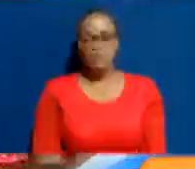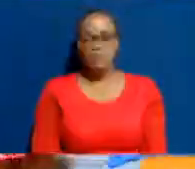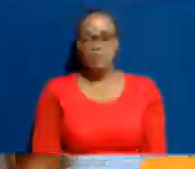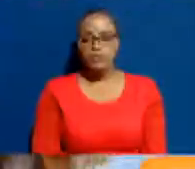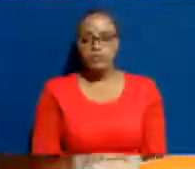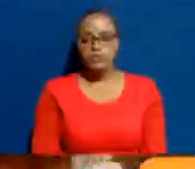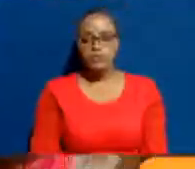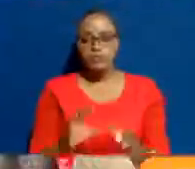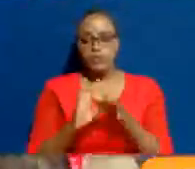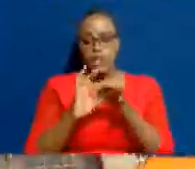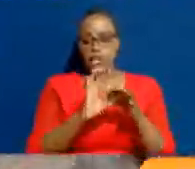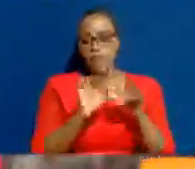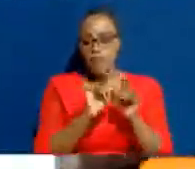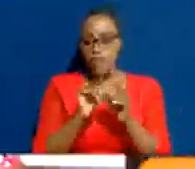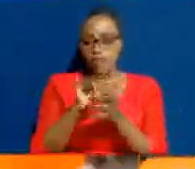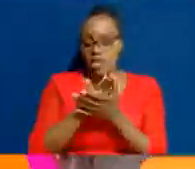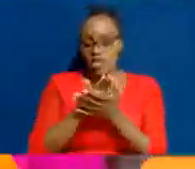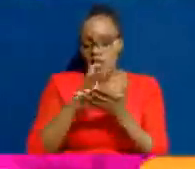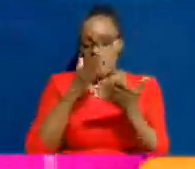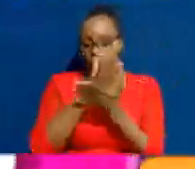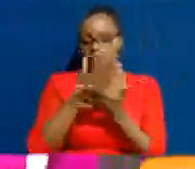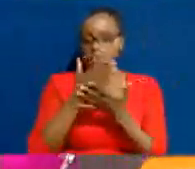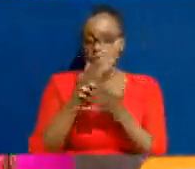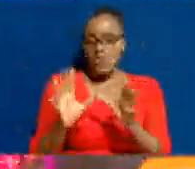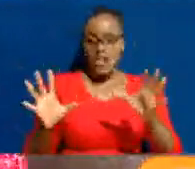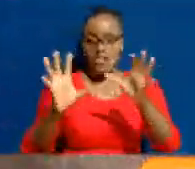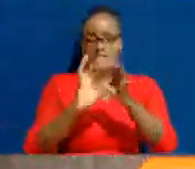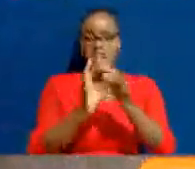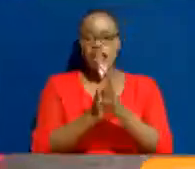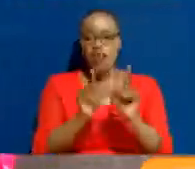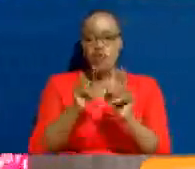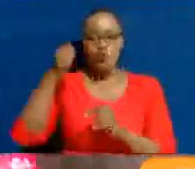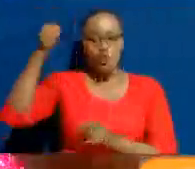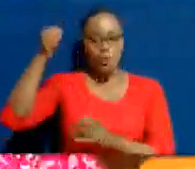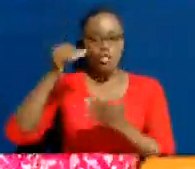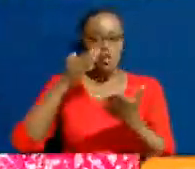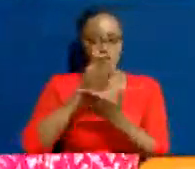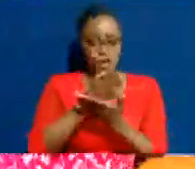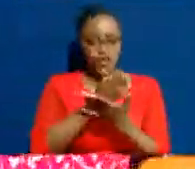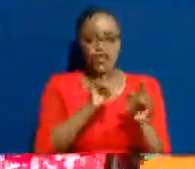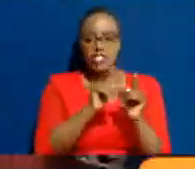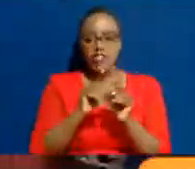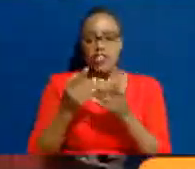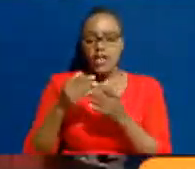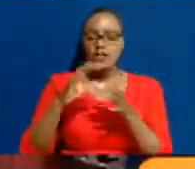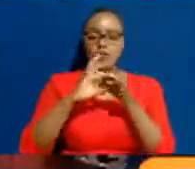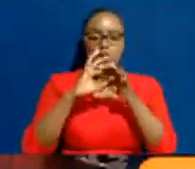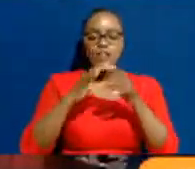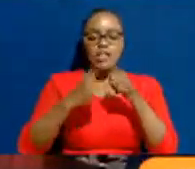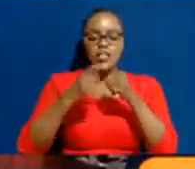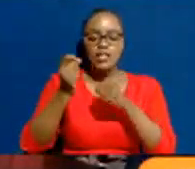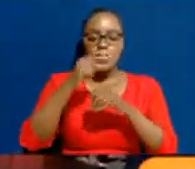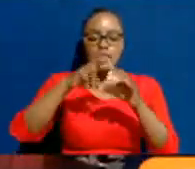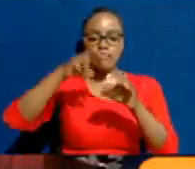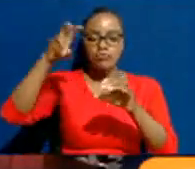agreement flew in the face of fundamental rights and freedoms of association and political rights. While the coalition agreement had a six-month exit